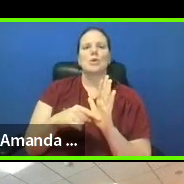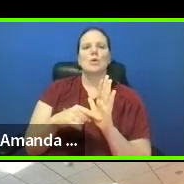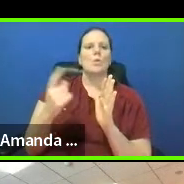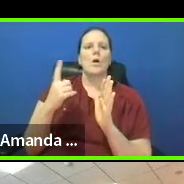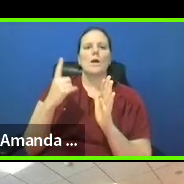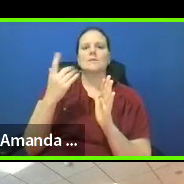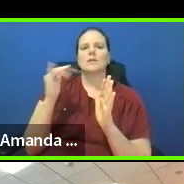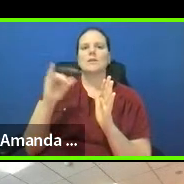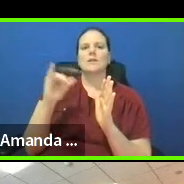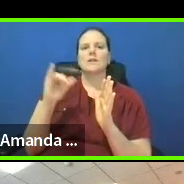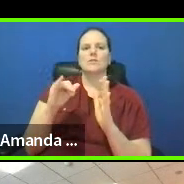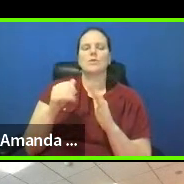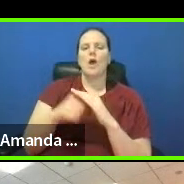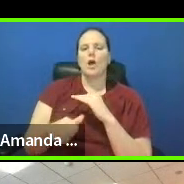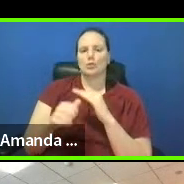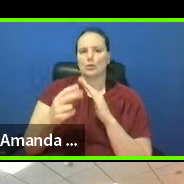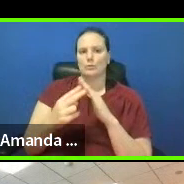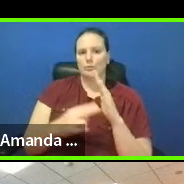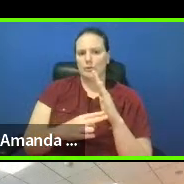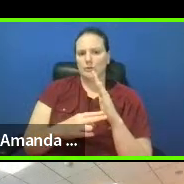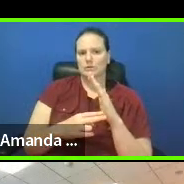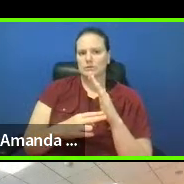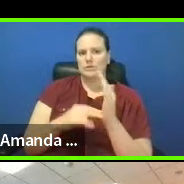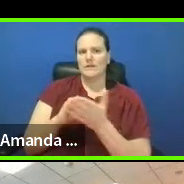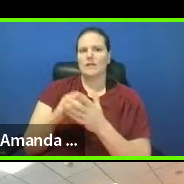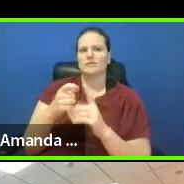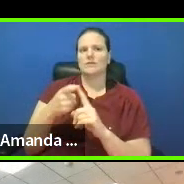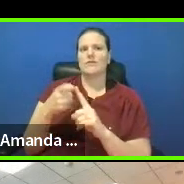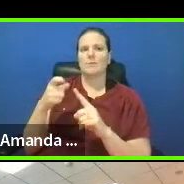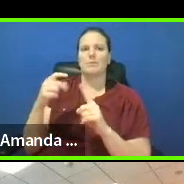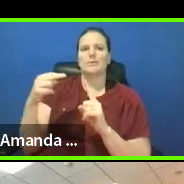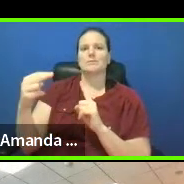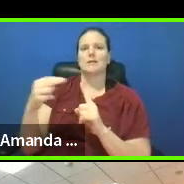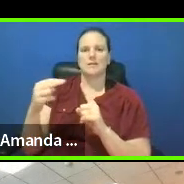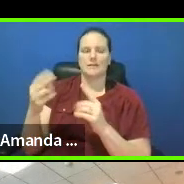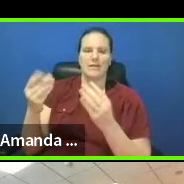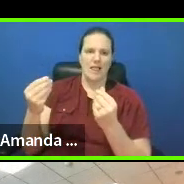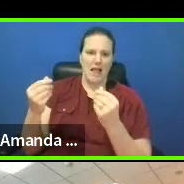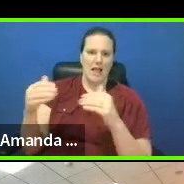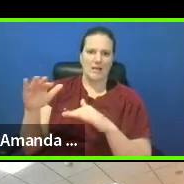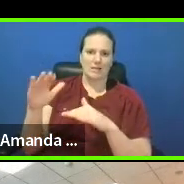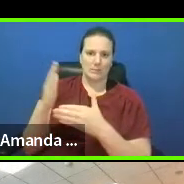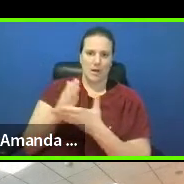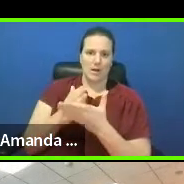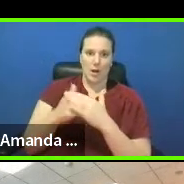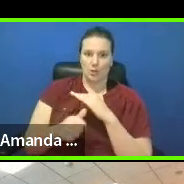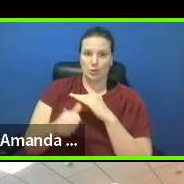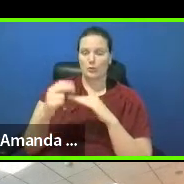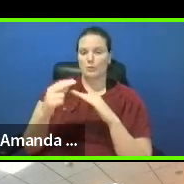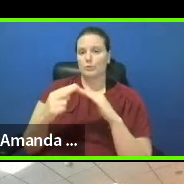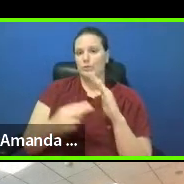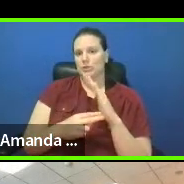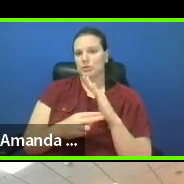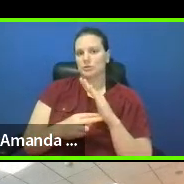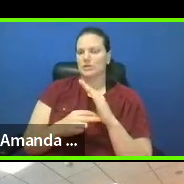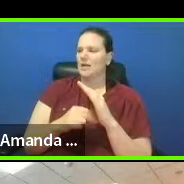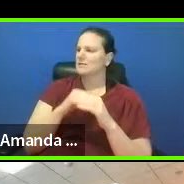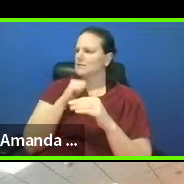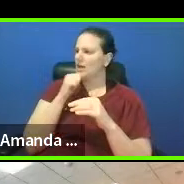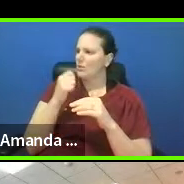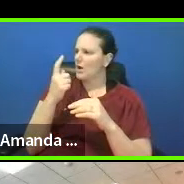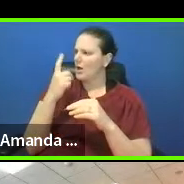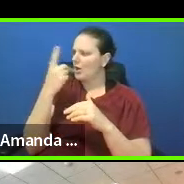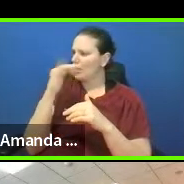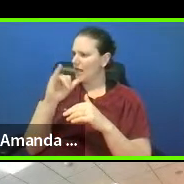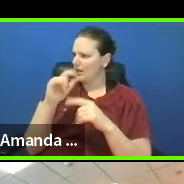like to go under the bridge. It was only from the perspective of the land part under the bridge. It wasn't, what does it look like when